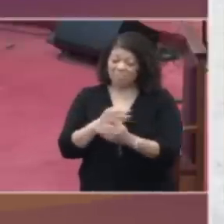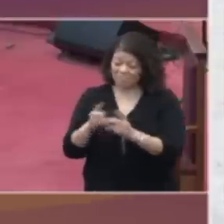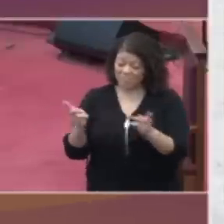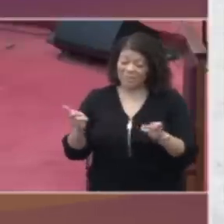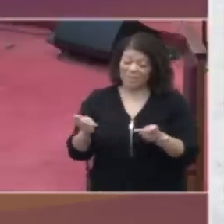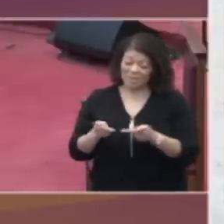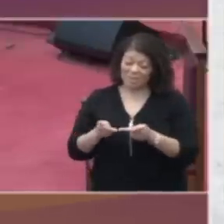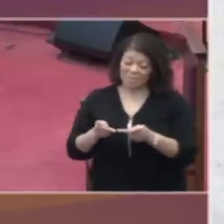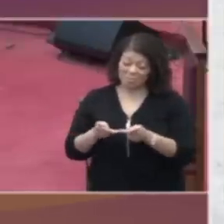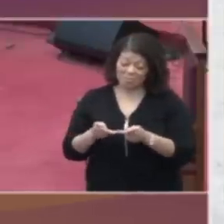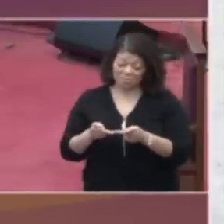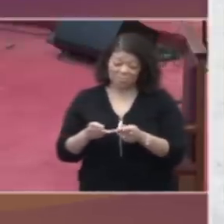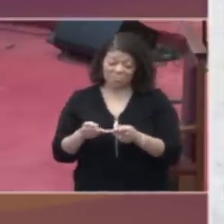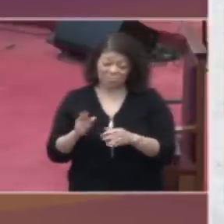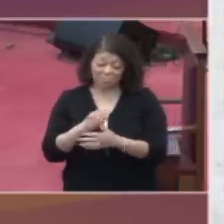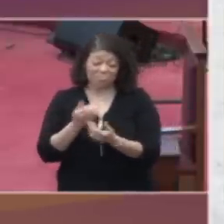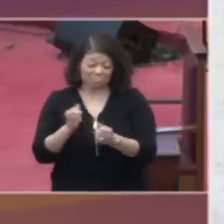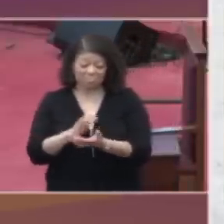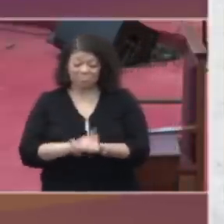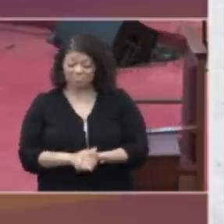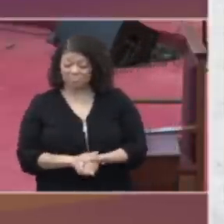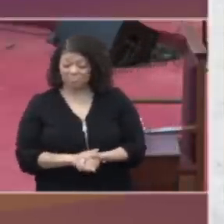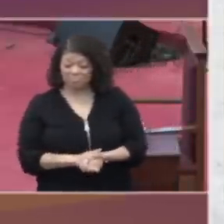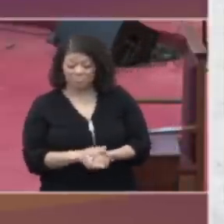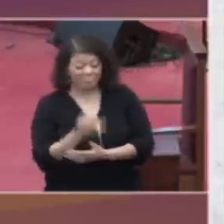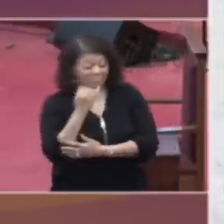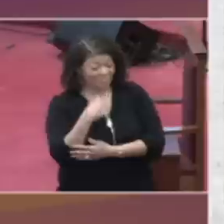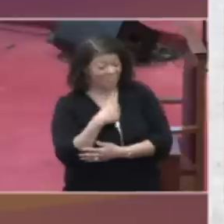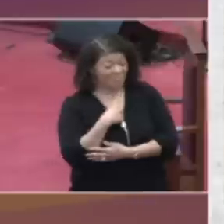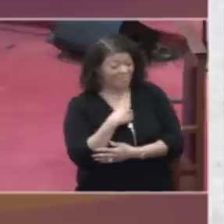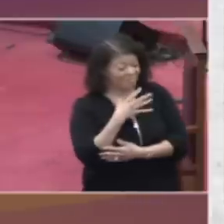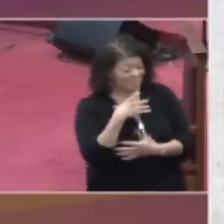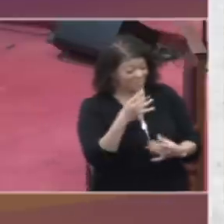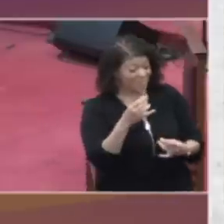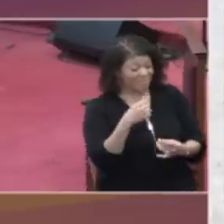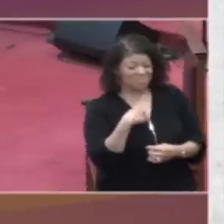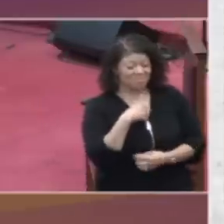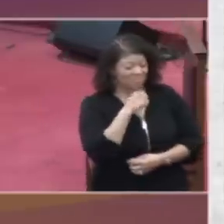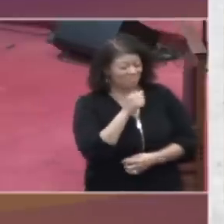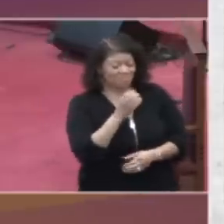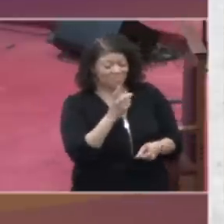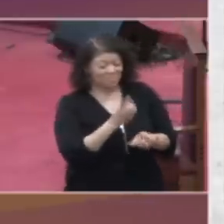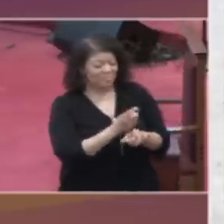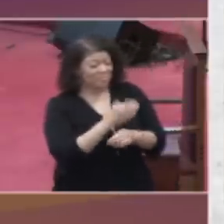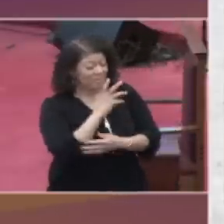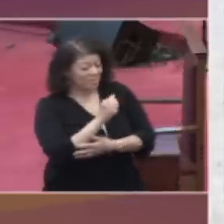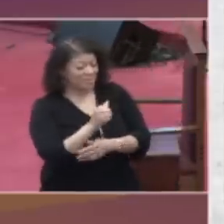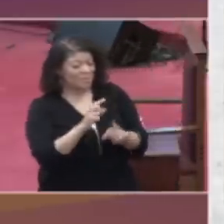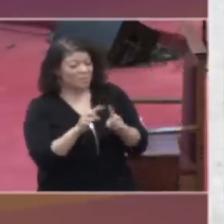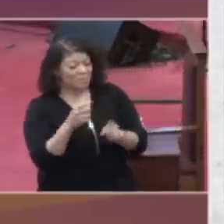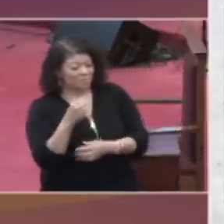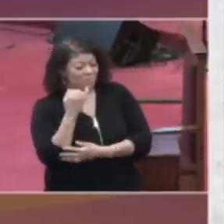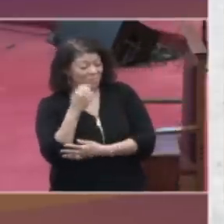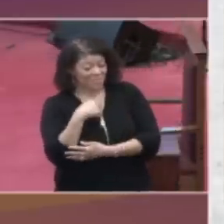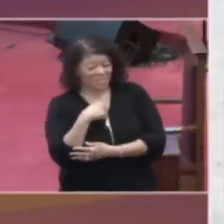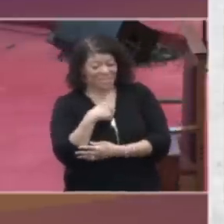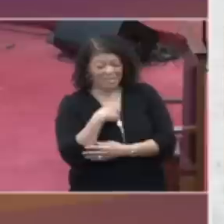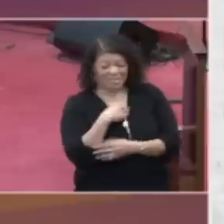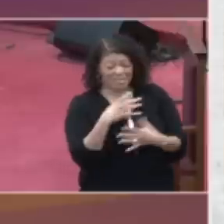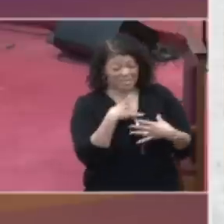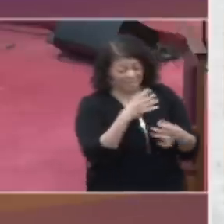it. Awesome. So if I'm interested, which I'm outside your age range, but if I'm interested in